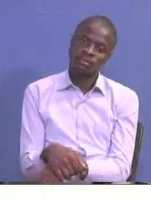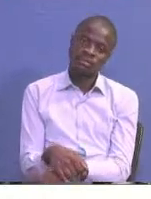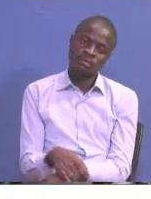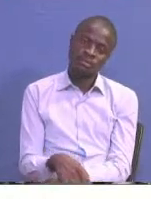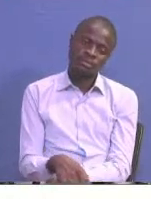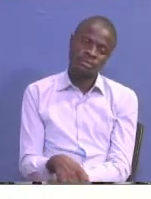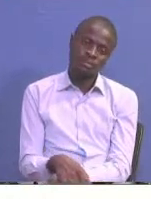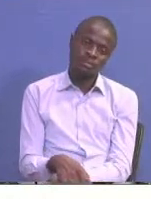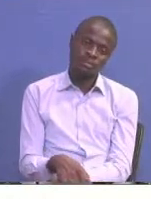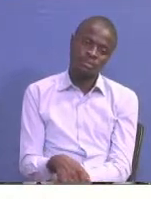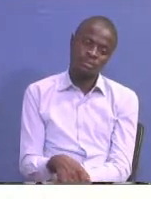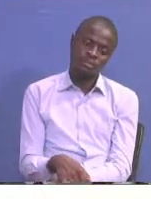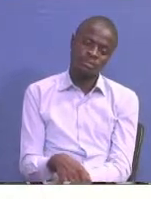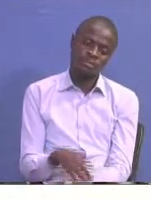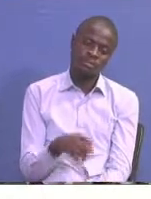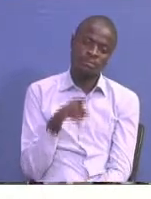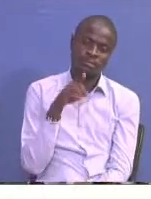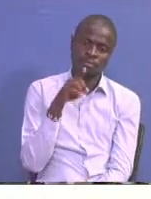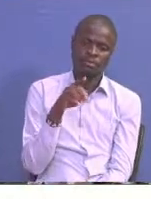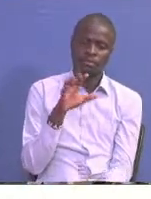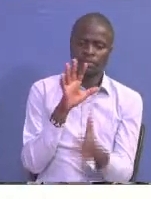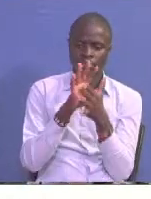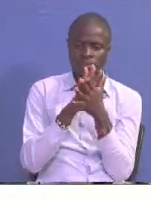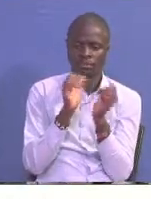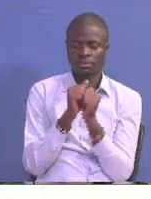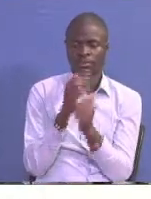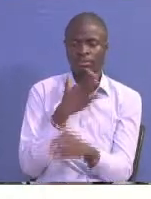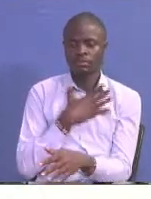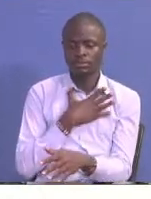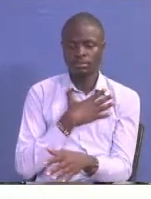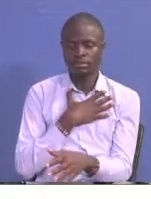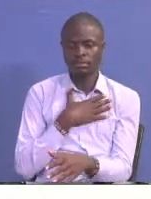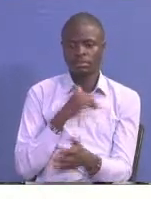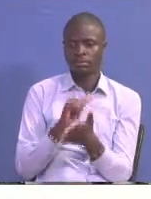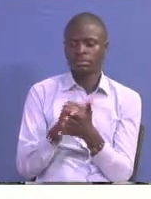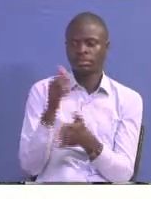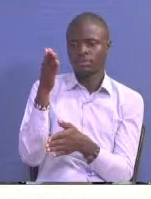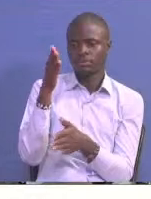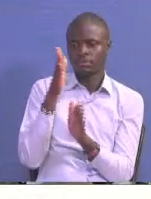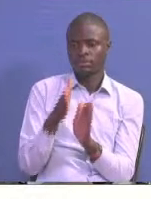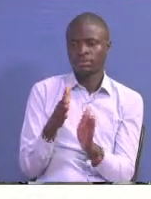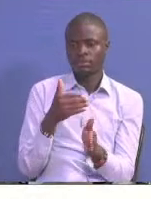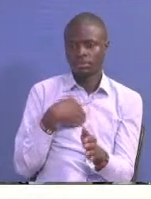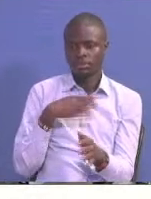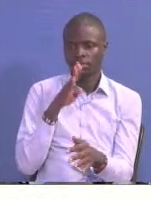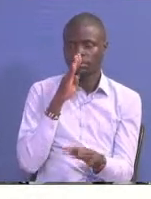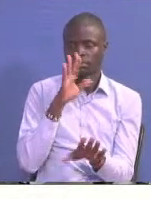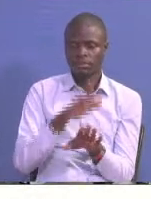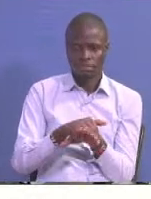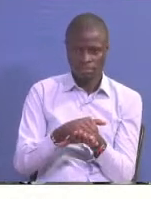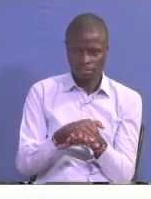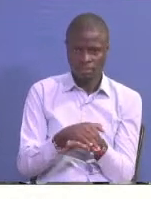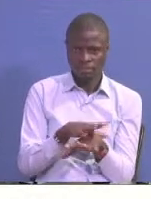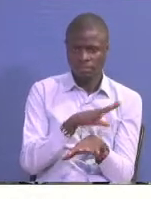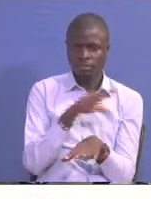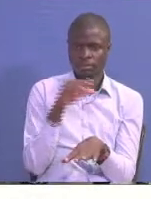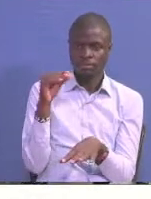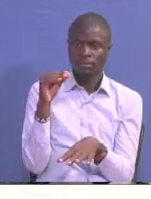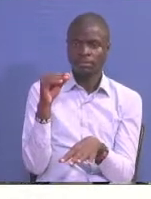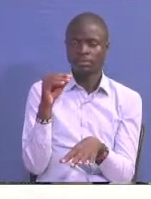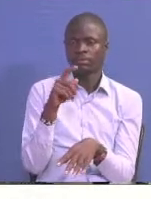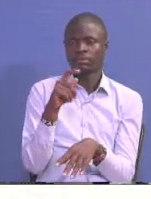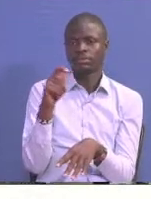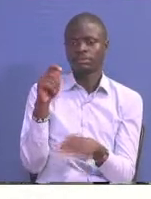So you agree with me that the lecture has been very insightful, and